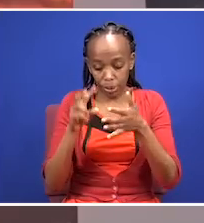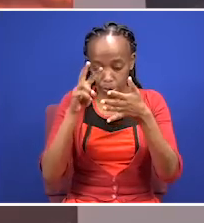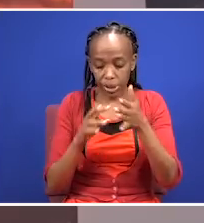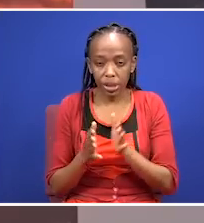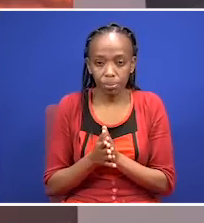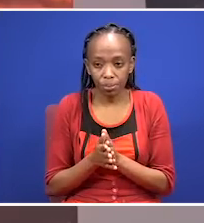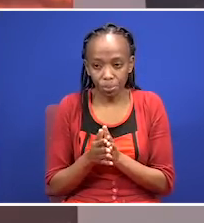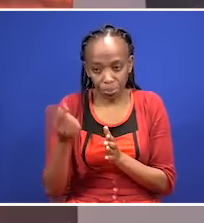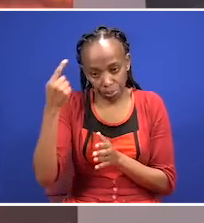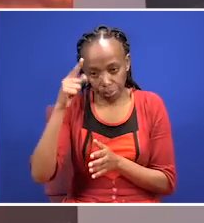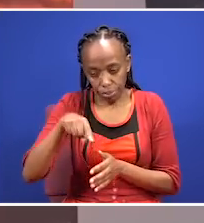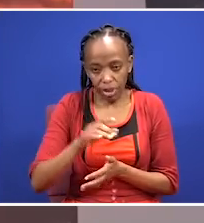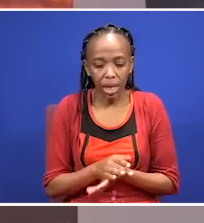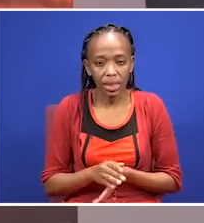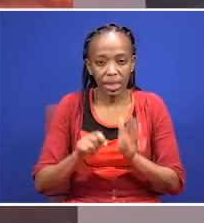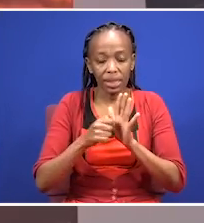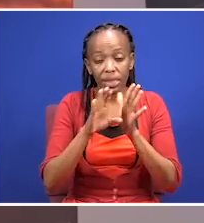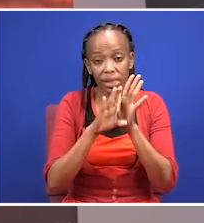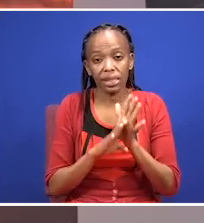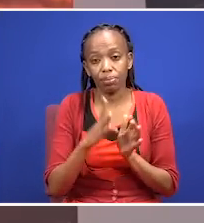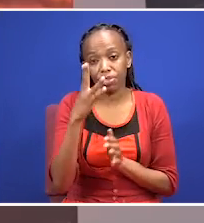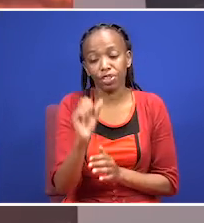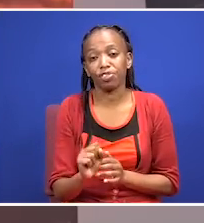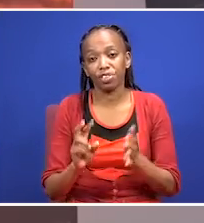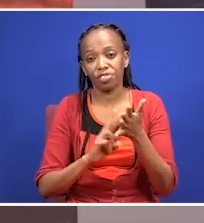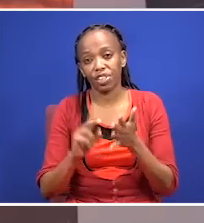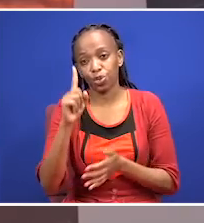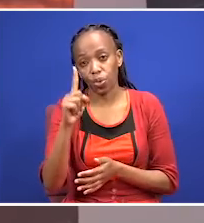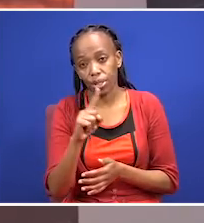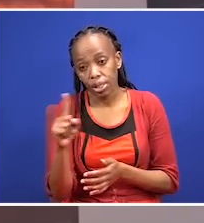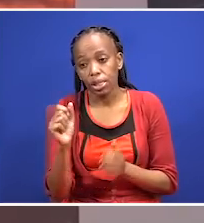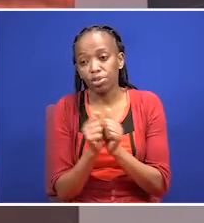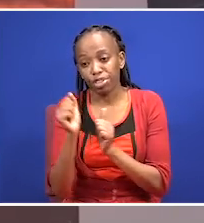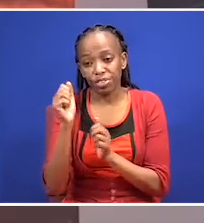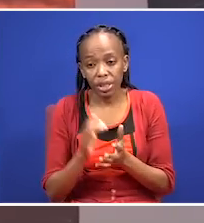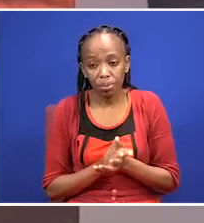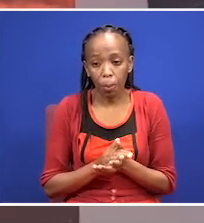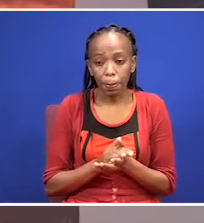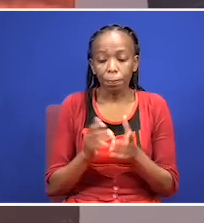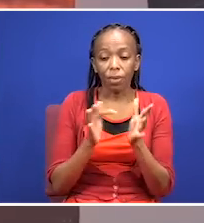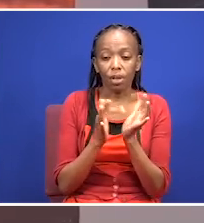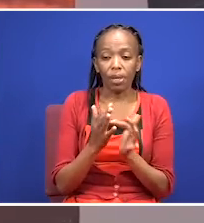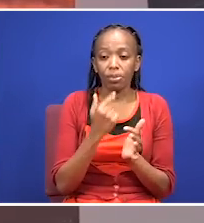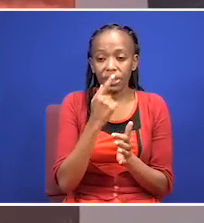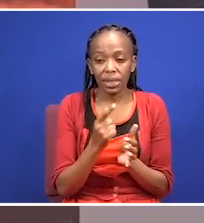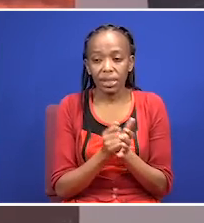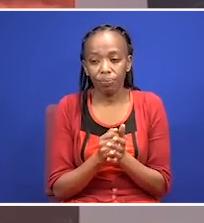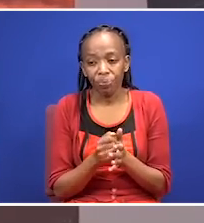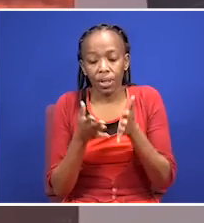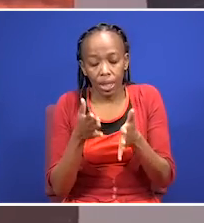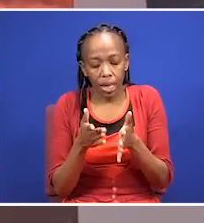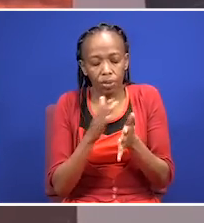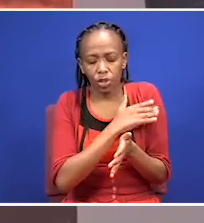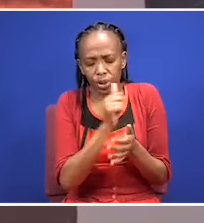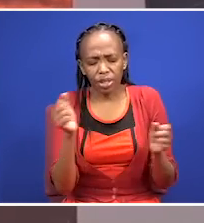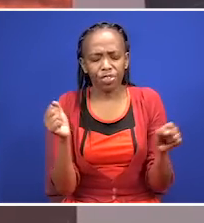read for us genesis 45 verse 1 to 15. the bible says this then